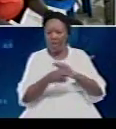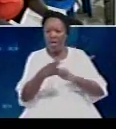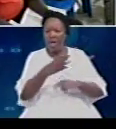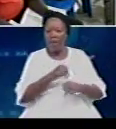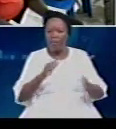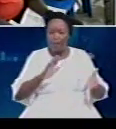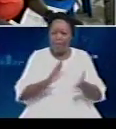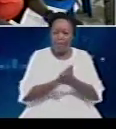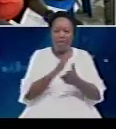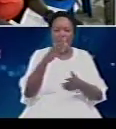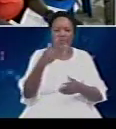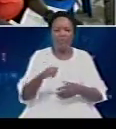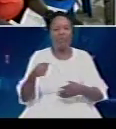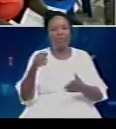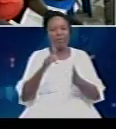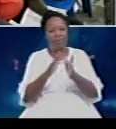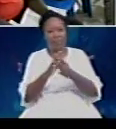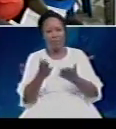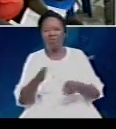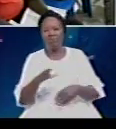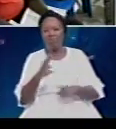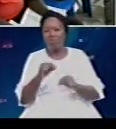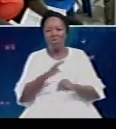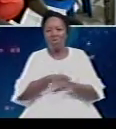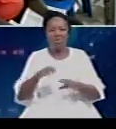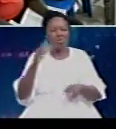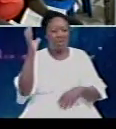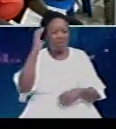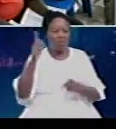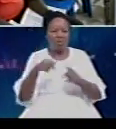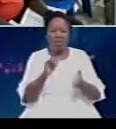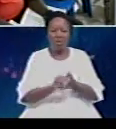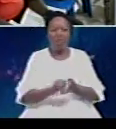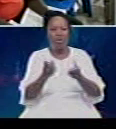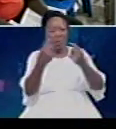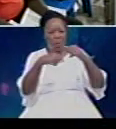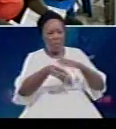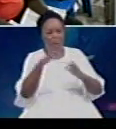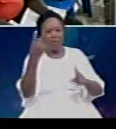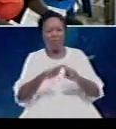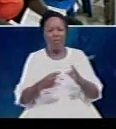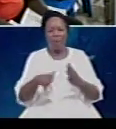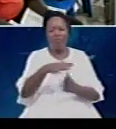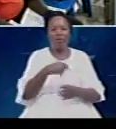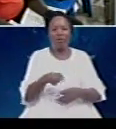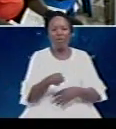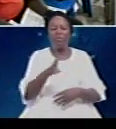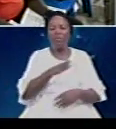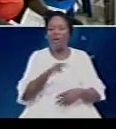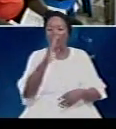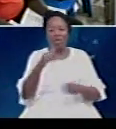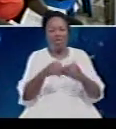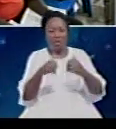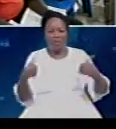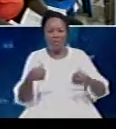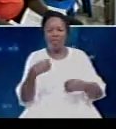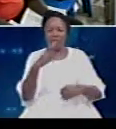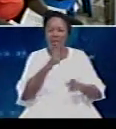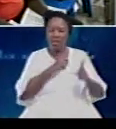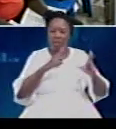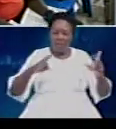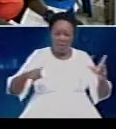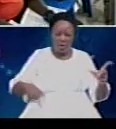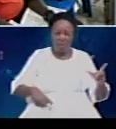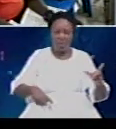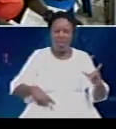gospel. They did not listen to that one. Come out from among them and be ye separate, says the Lord. They